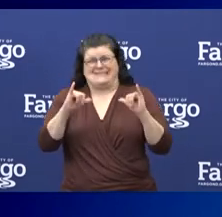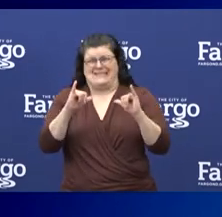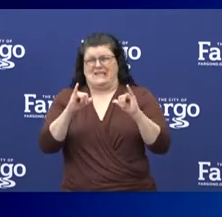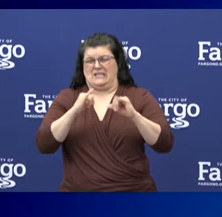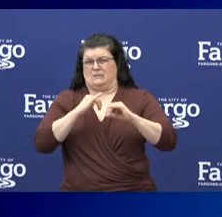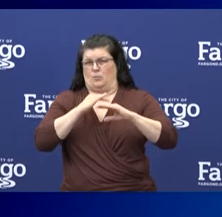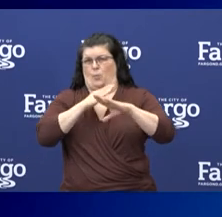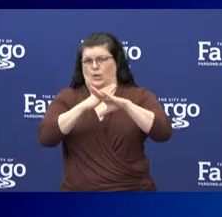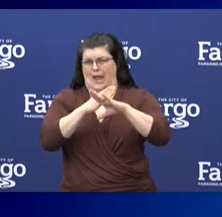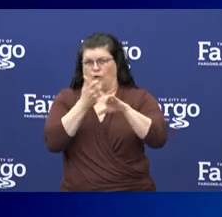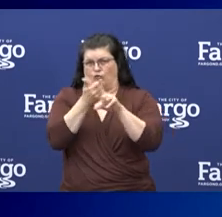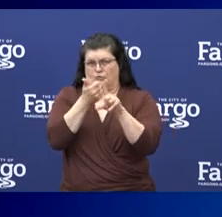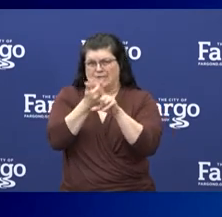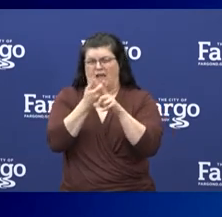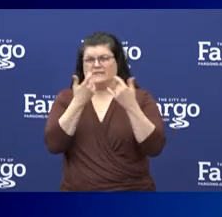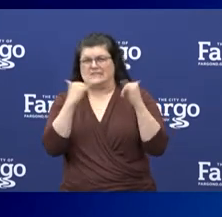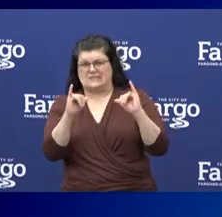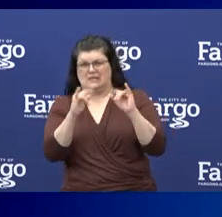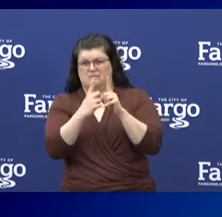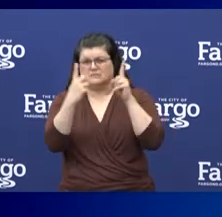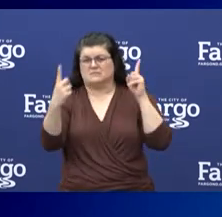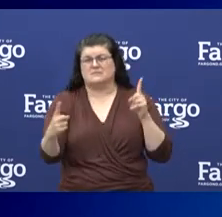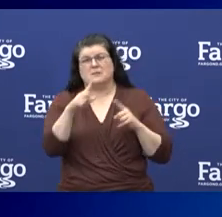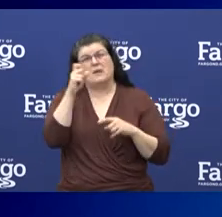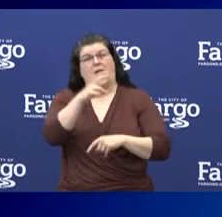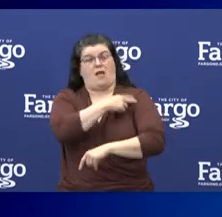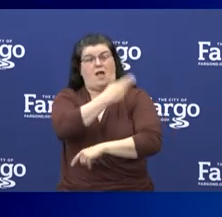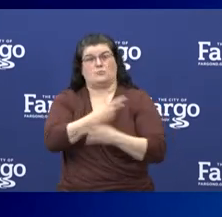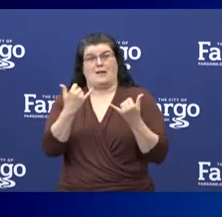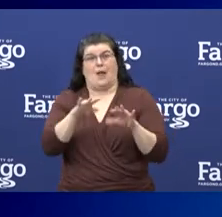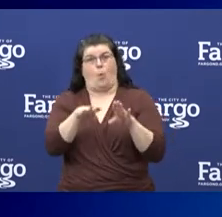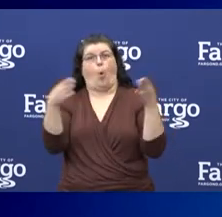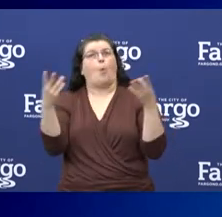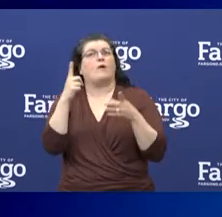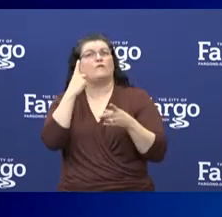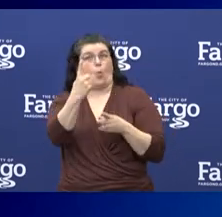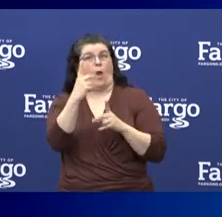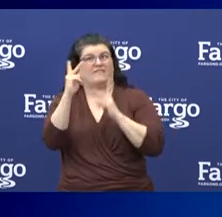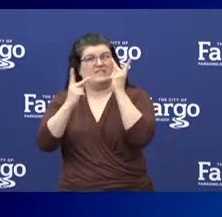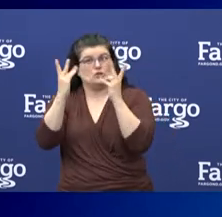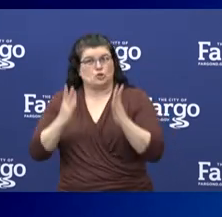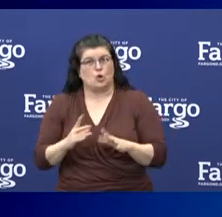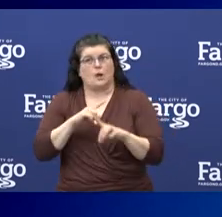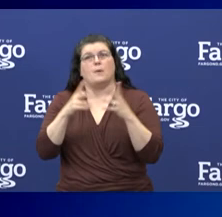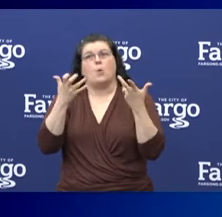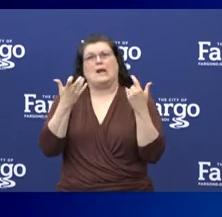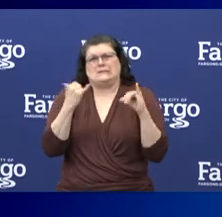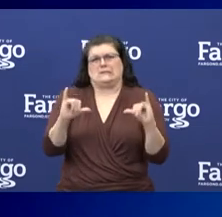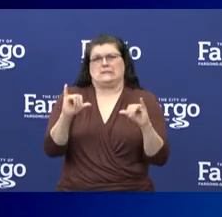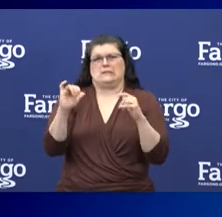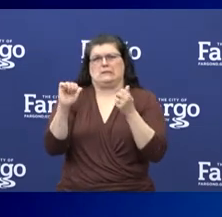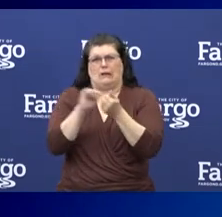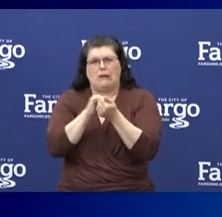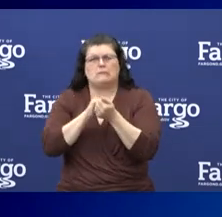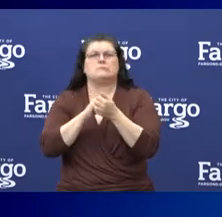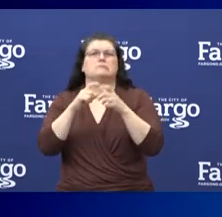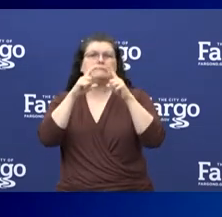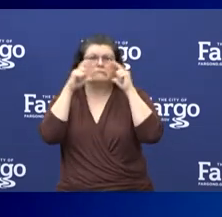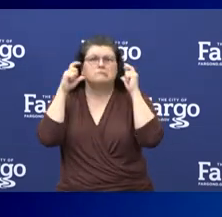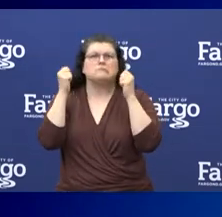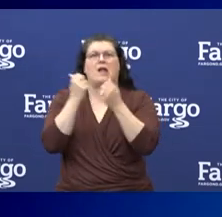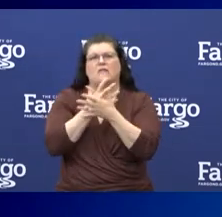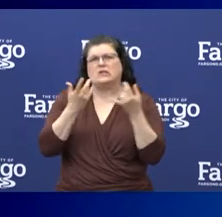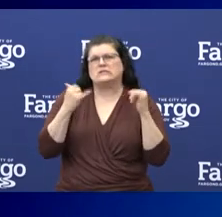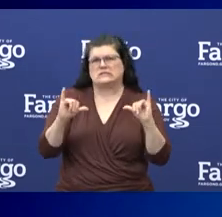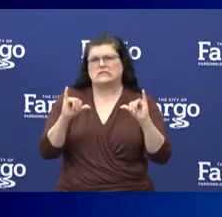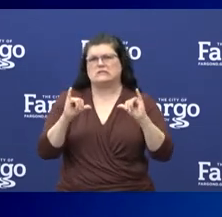still very rigid on who they will allow in there until this thing continues to go down in lower numbers. The other item